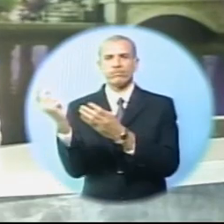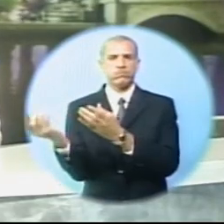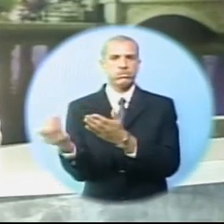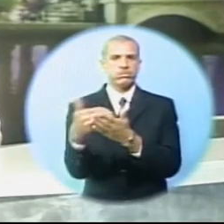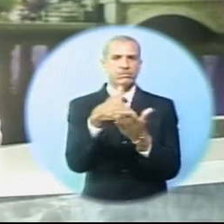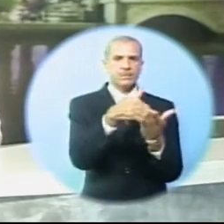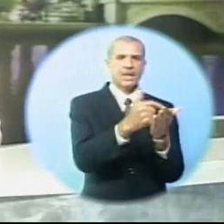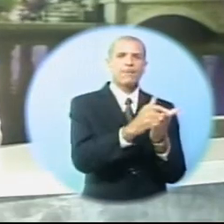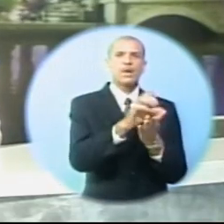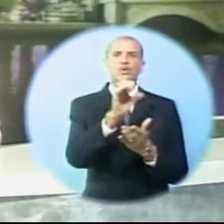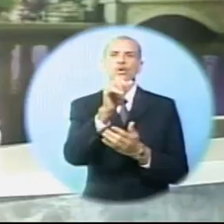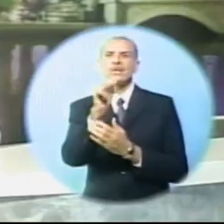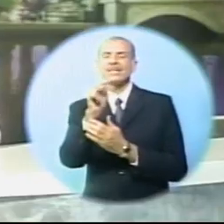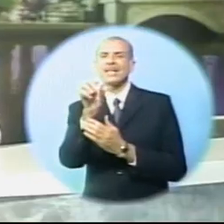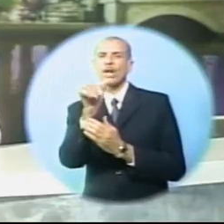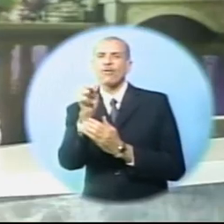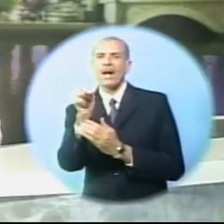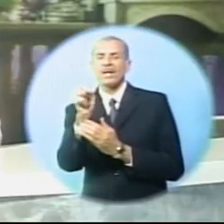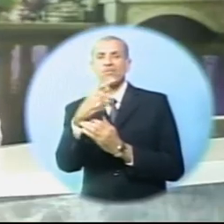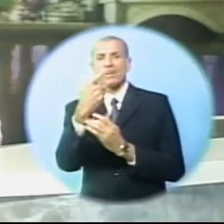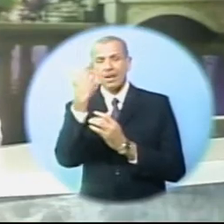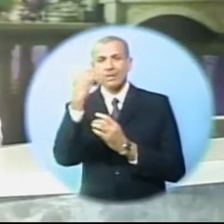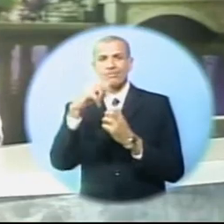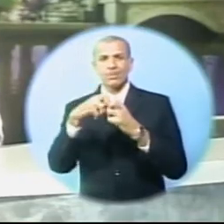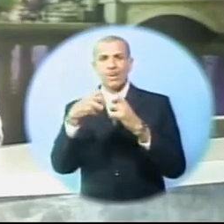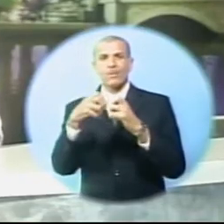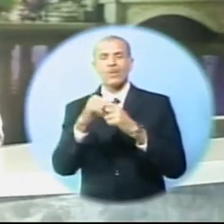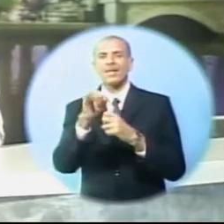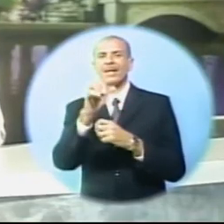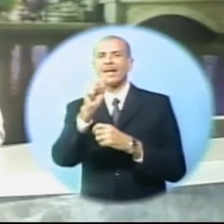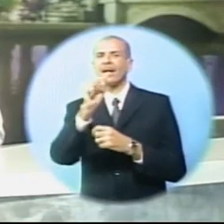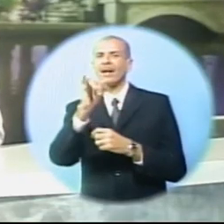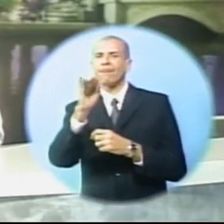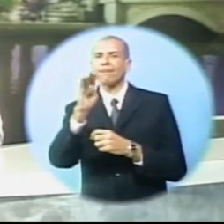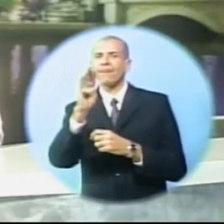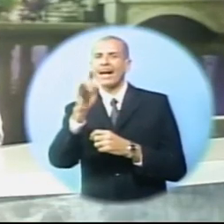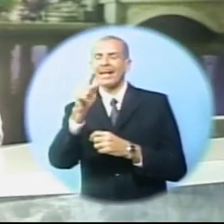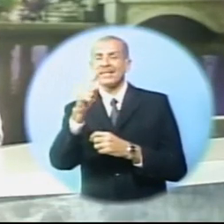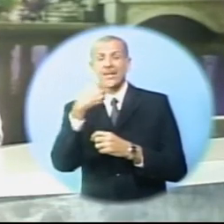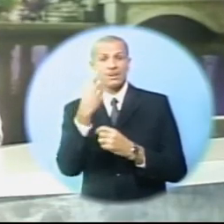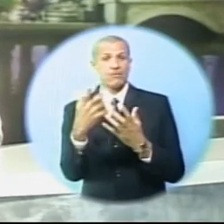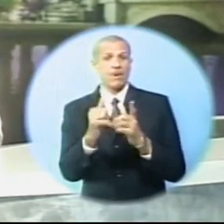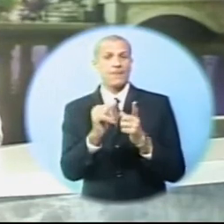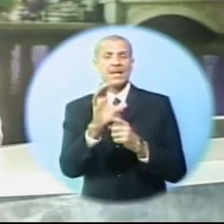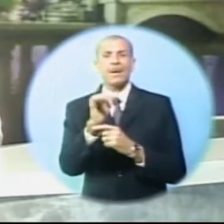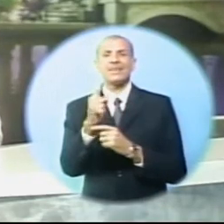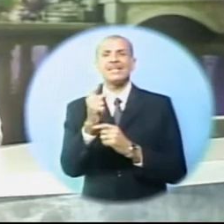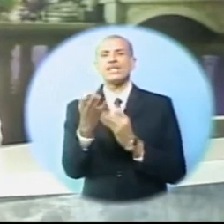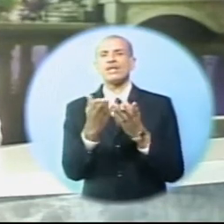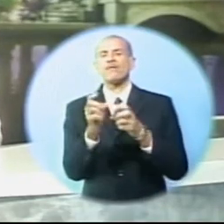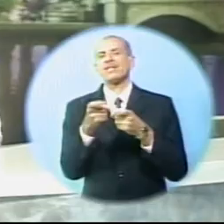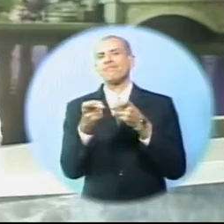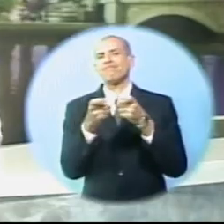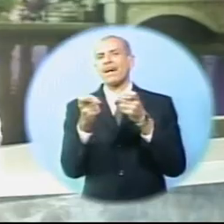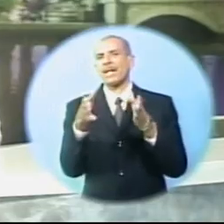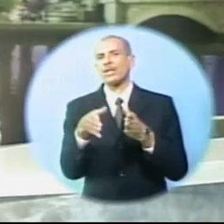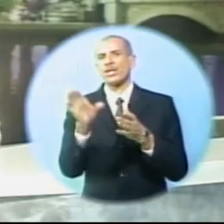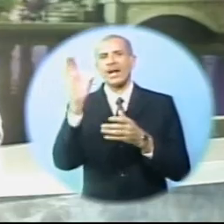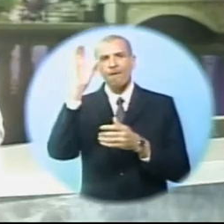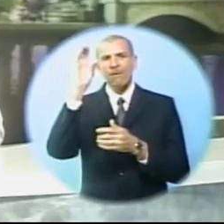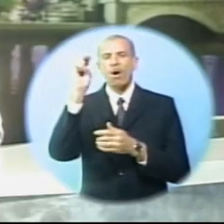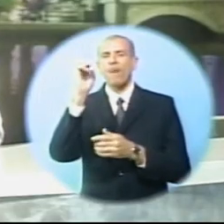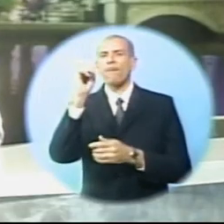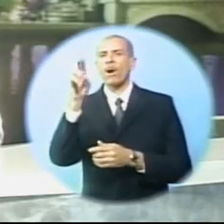dealer Courtesy Garage Limited due to an issue with the airbags. Confirmation of this from the company's service manager, Kavour